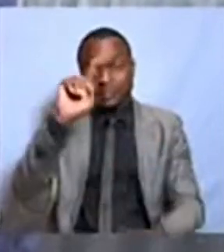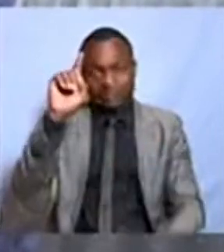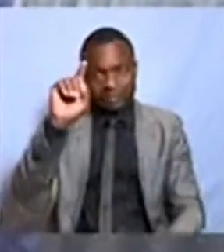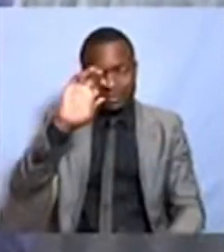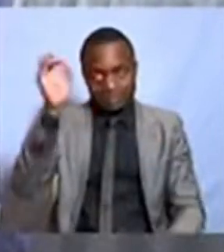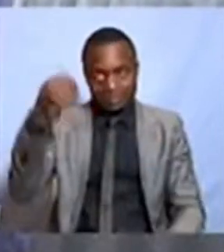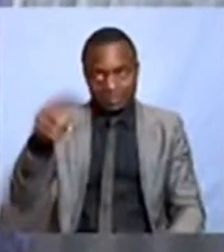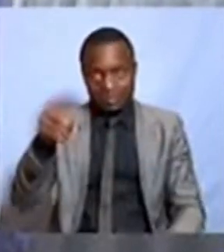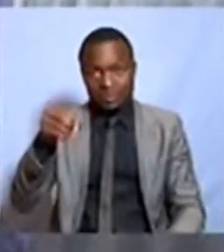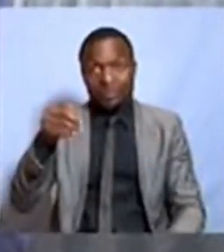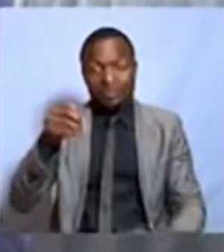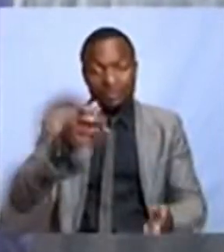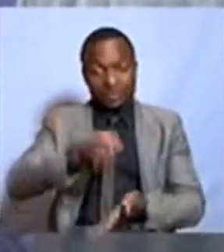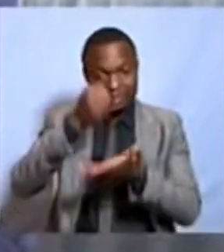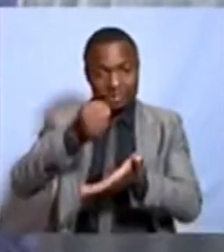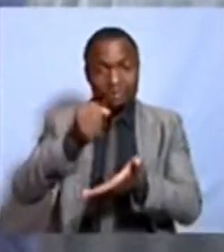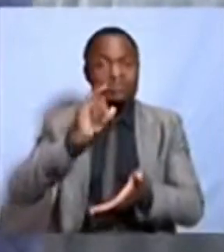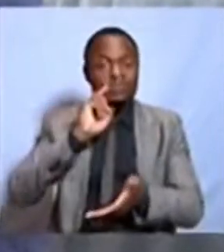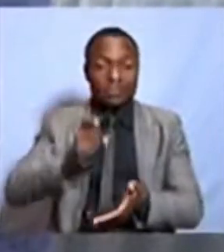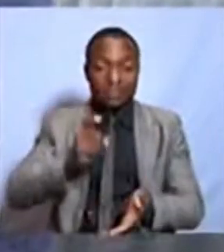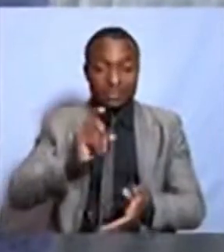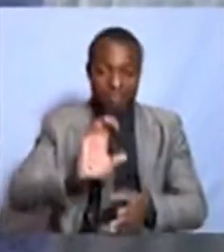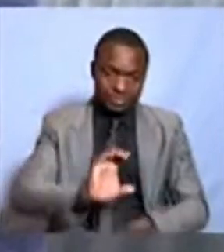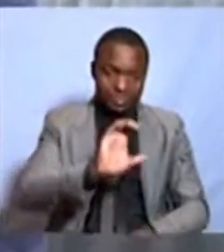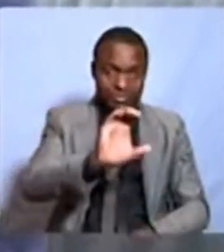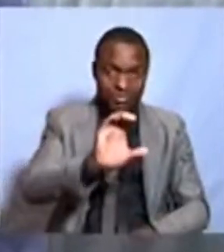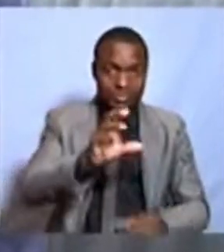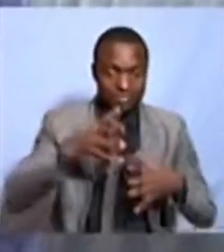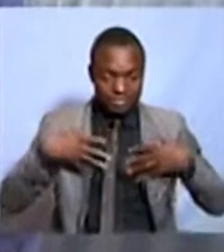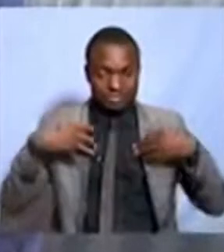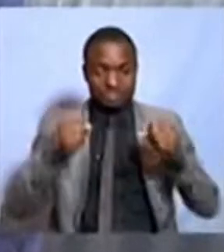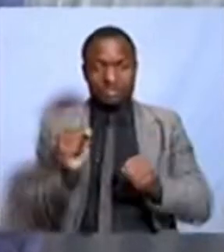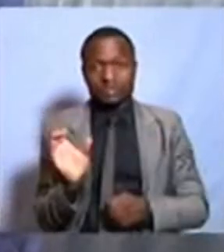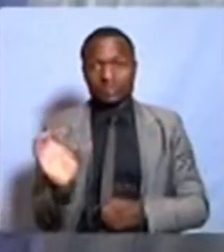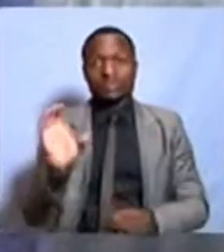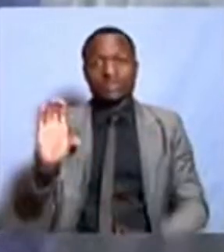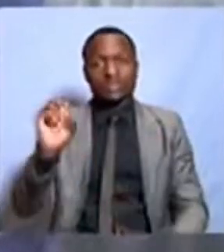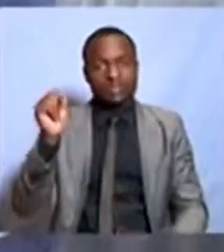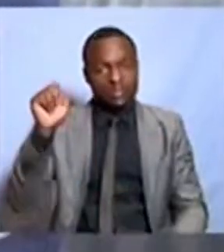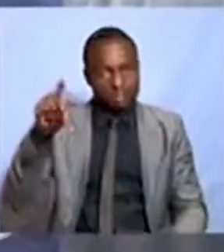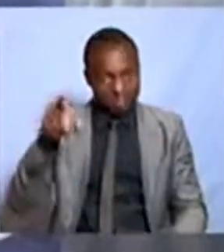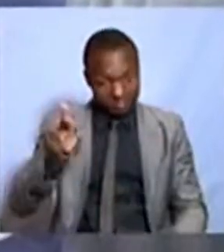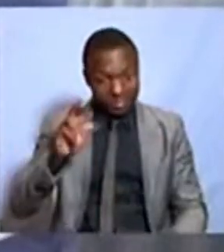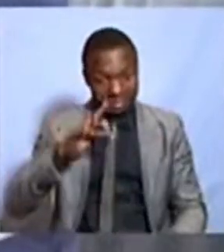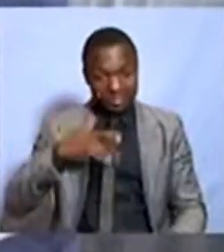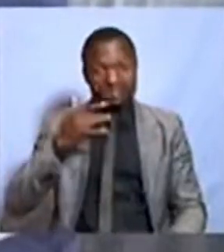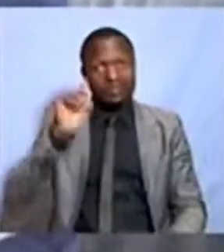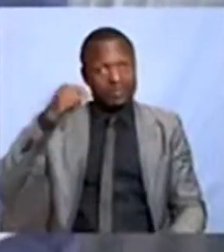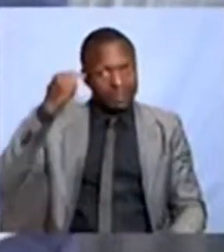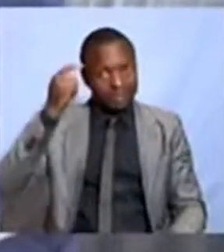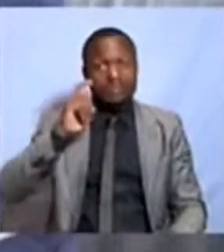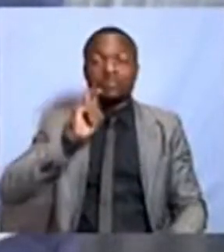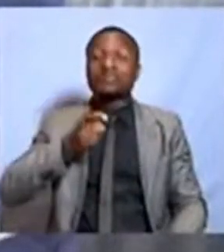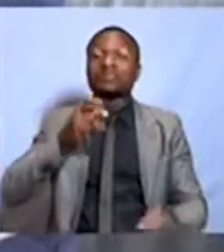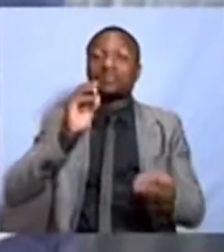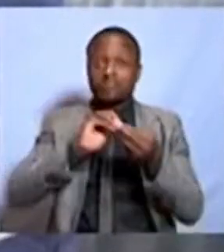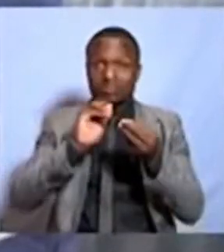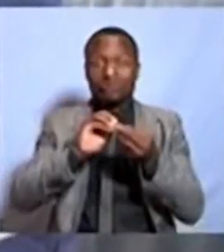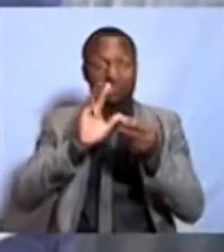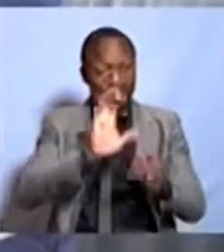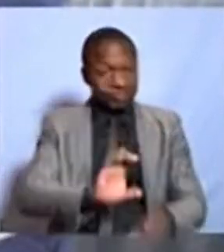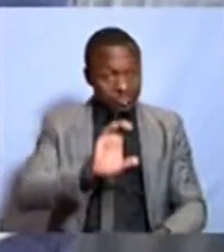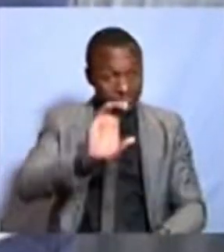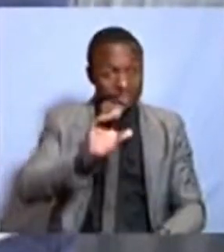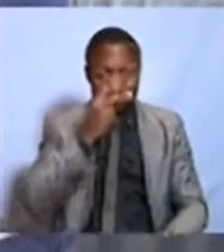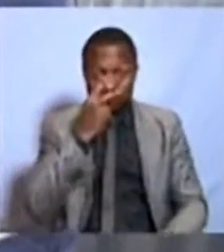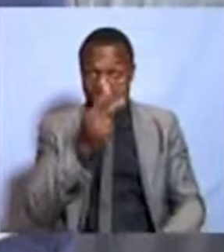the health sector. So in that, as CSPR, we feel as government should have done more. They should have allocated,